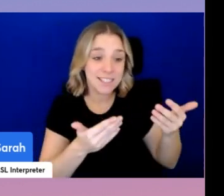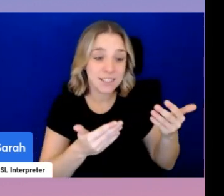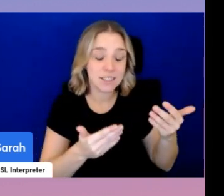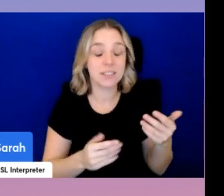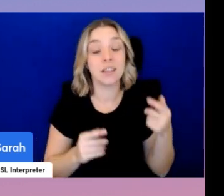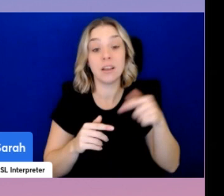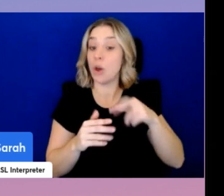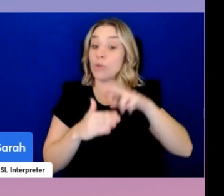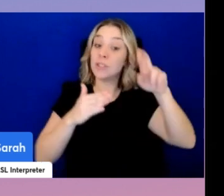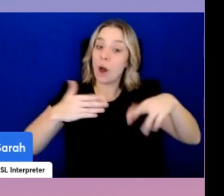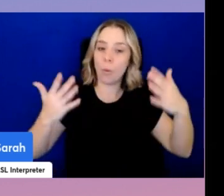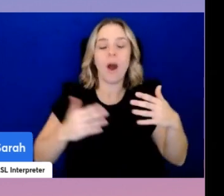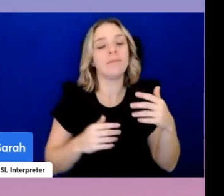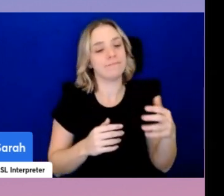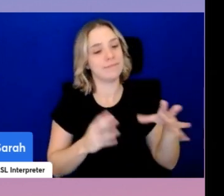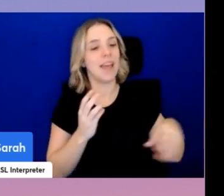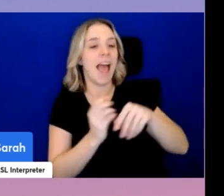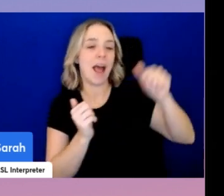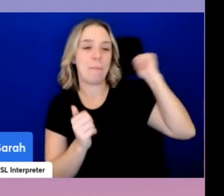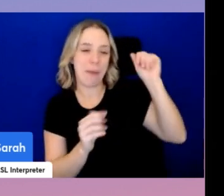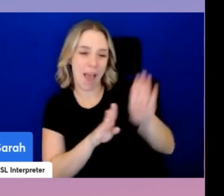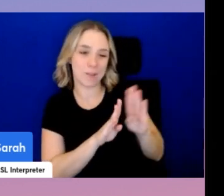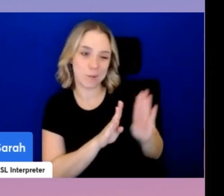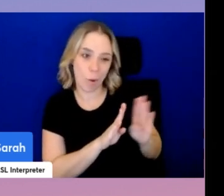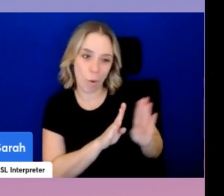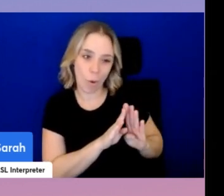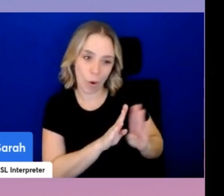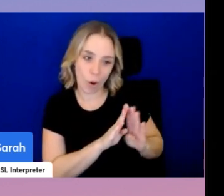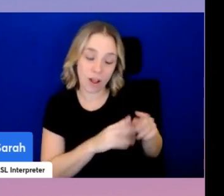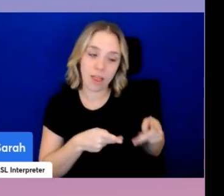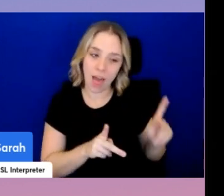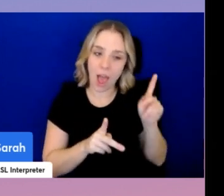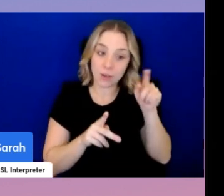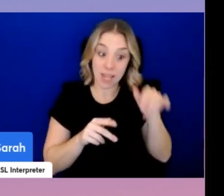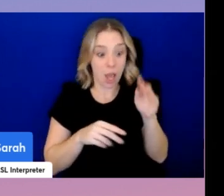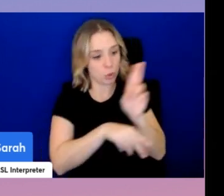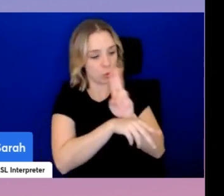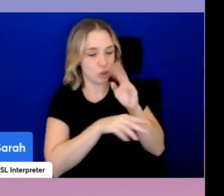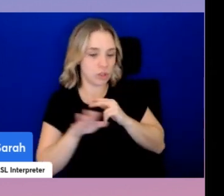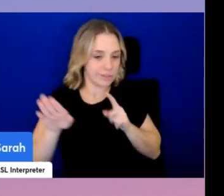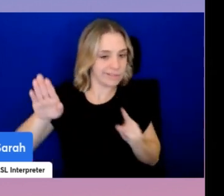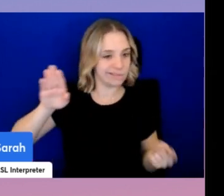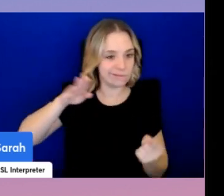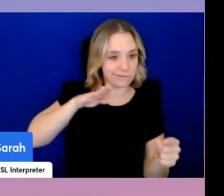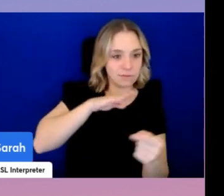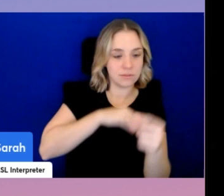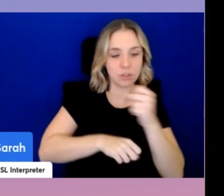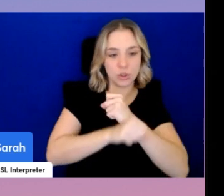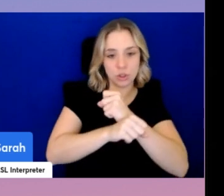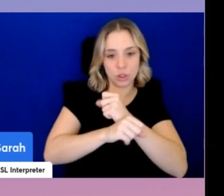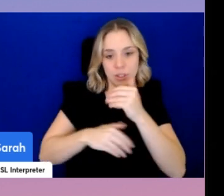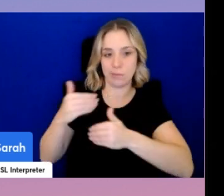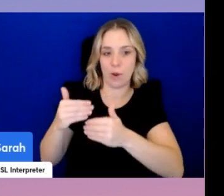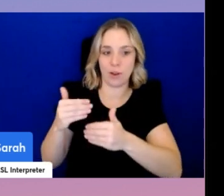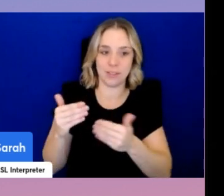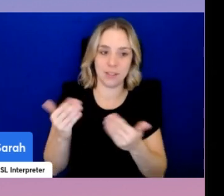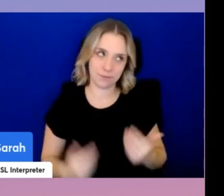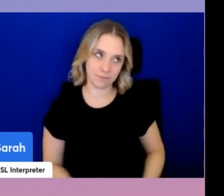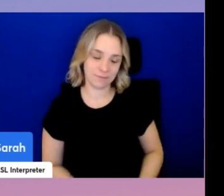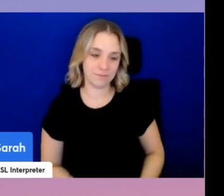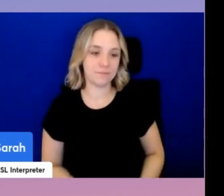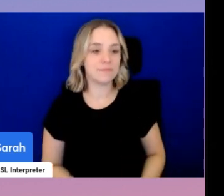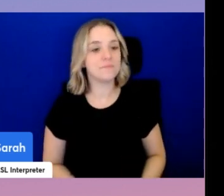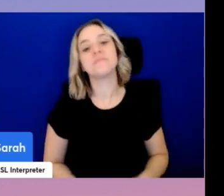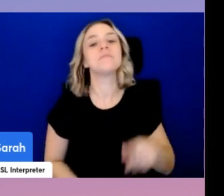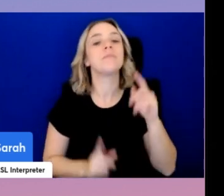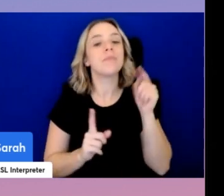introduced. Privileged access role gets created, which allows a user to bypass all of the security processes mentioned up until now. Local